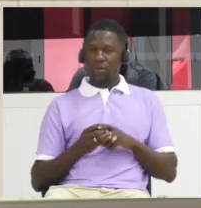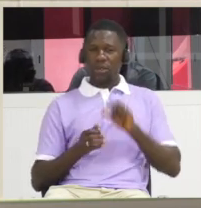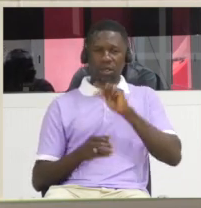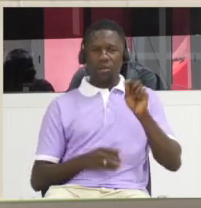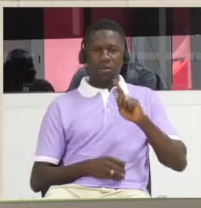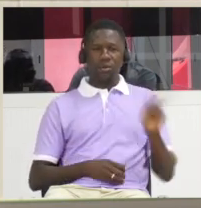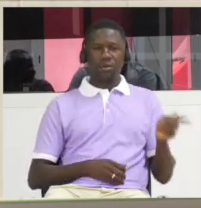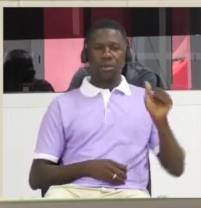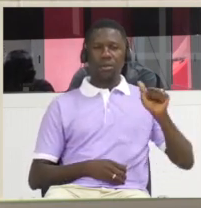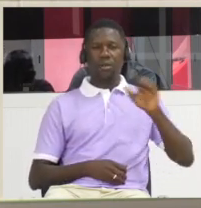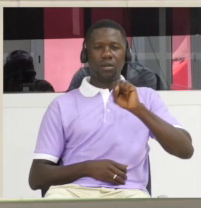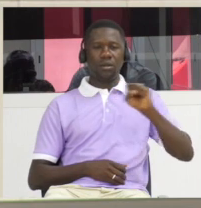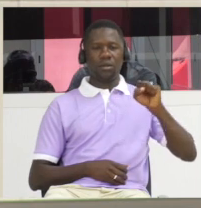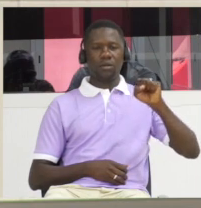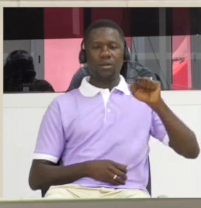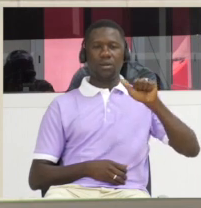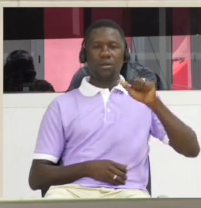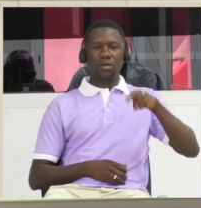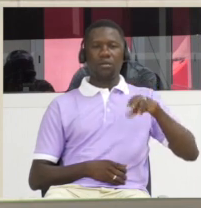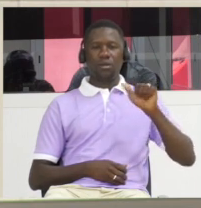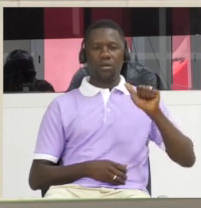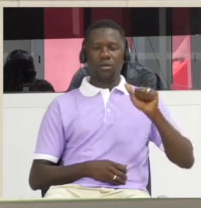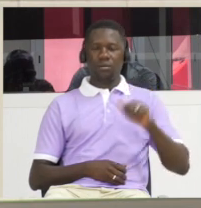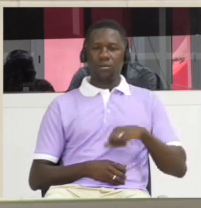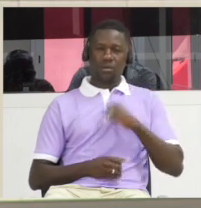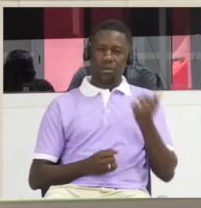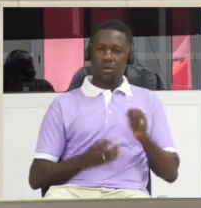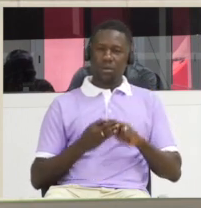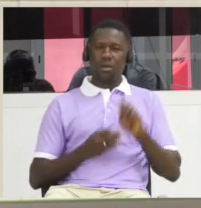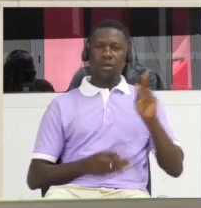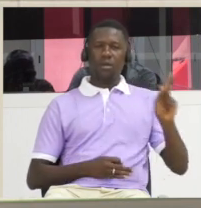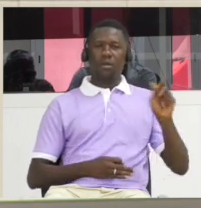Gassama, and Kaba Bayo, who was the head